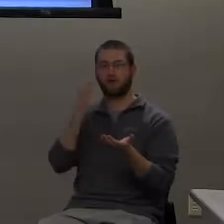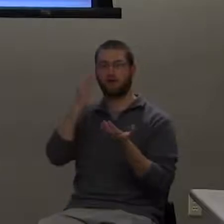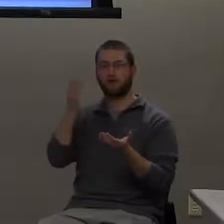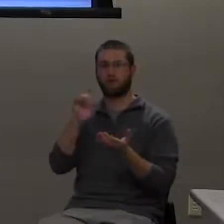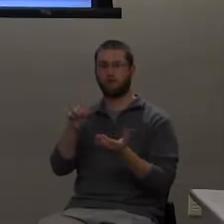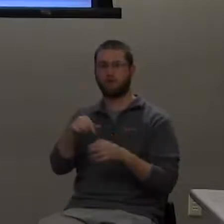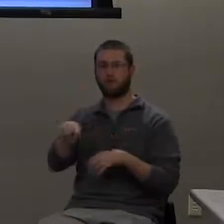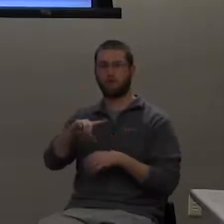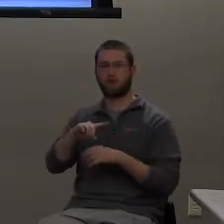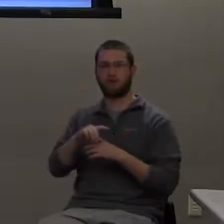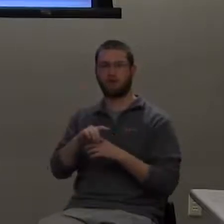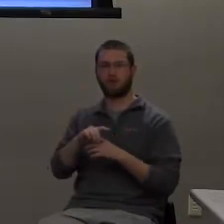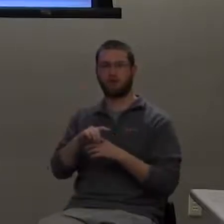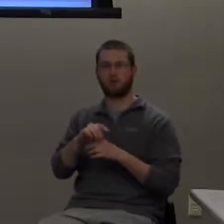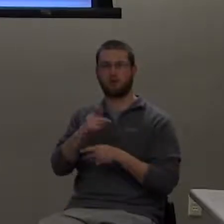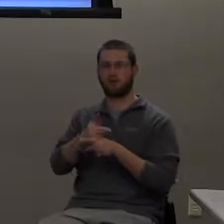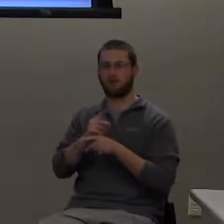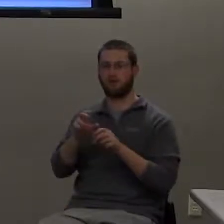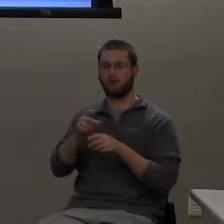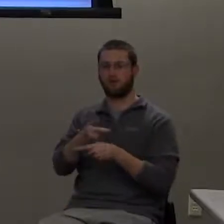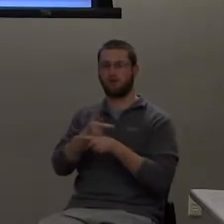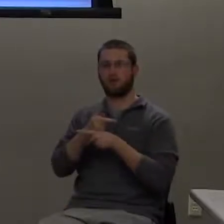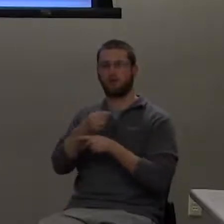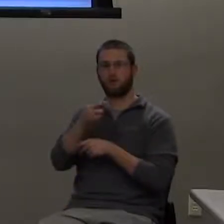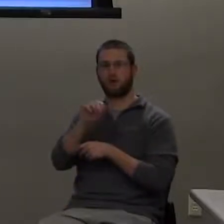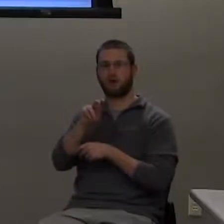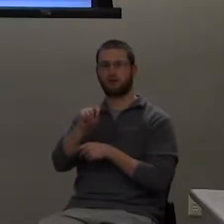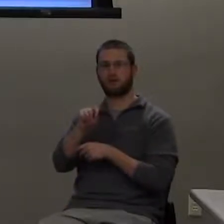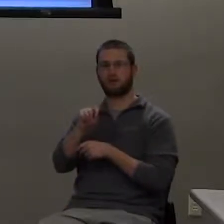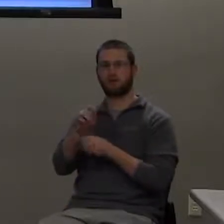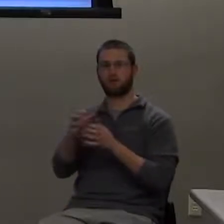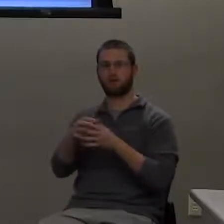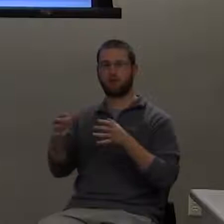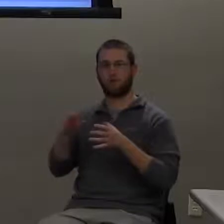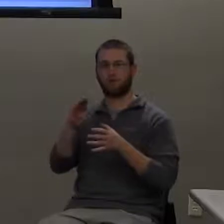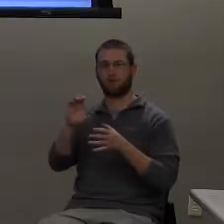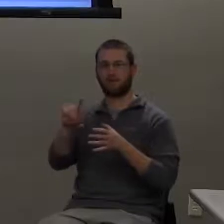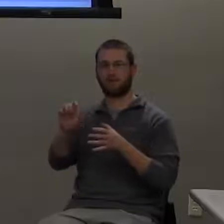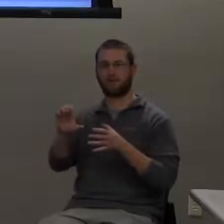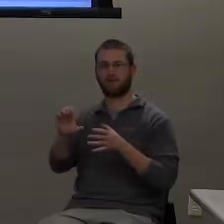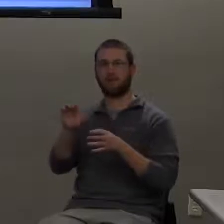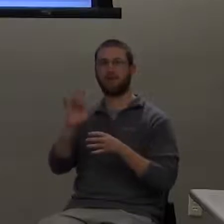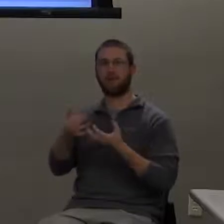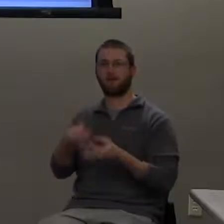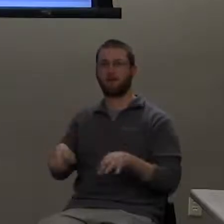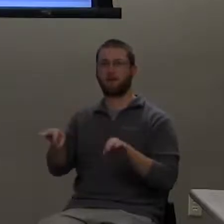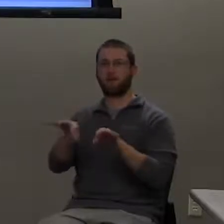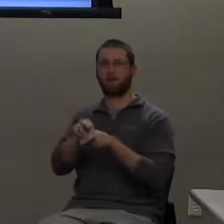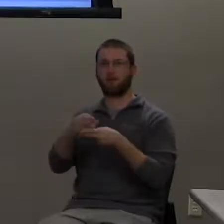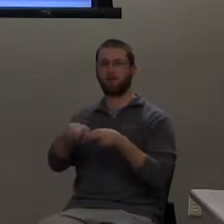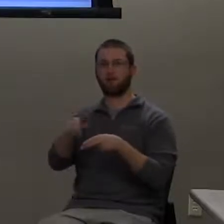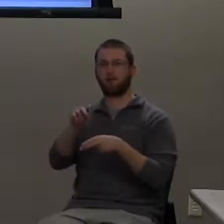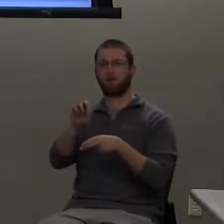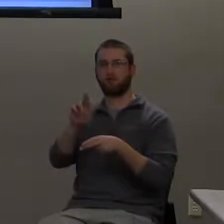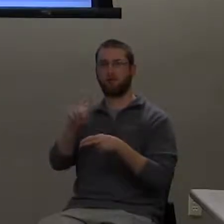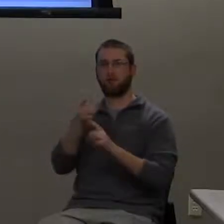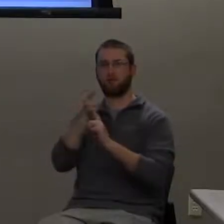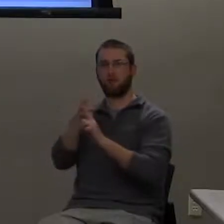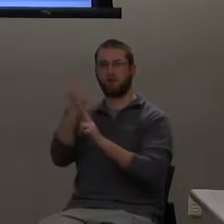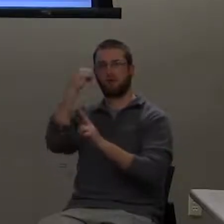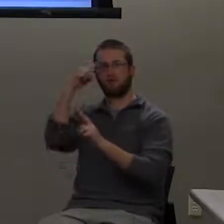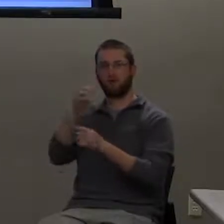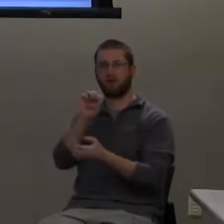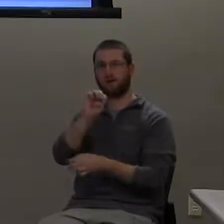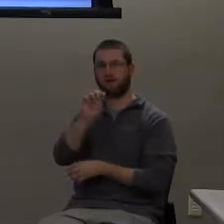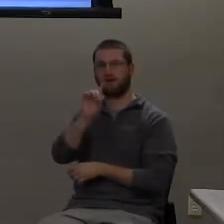are, since the last time I was in town, that grant strategy of how to grow BCTC should be an important short-term goal for